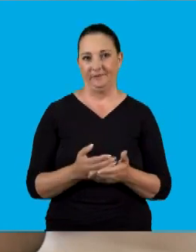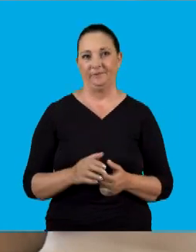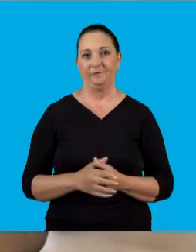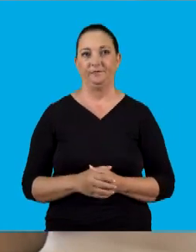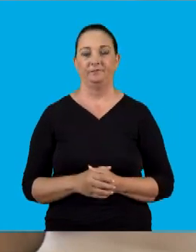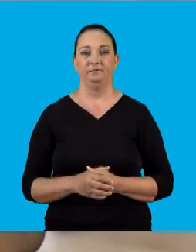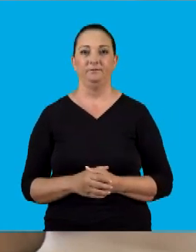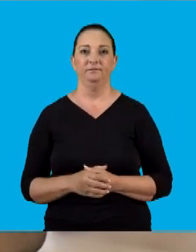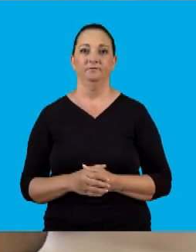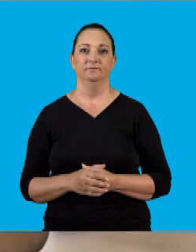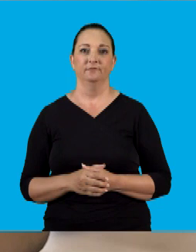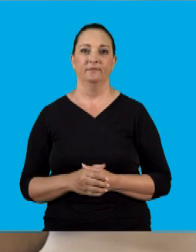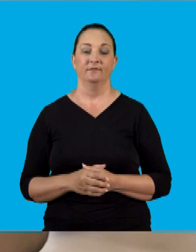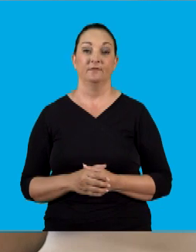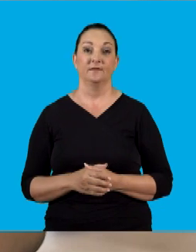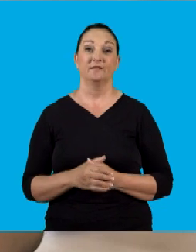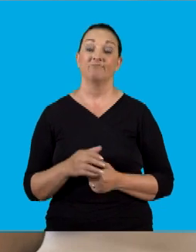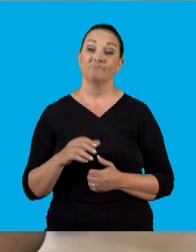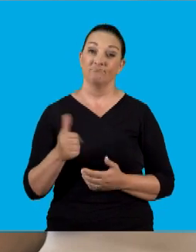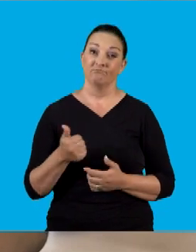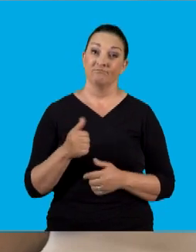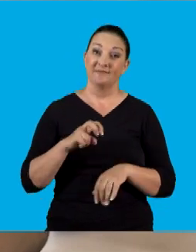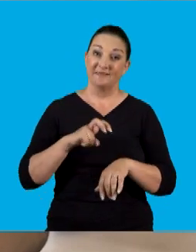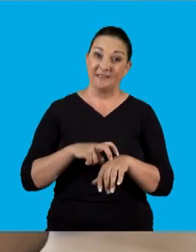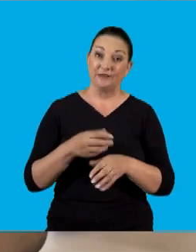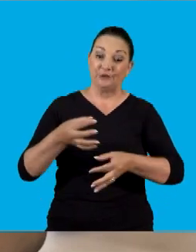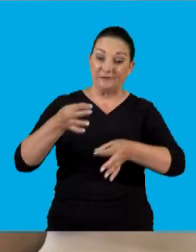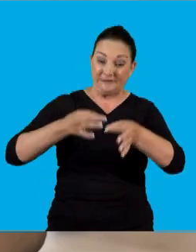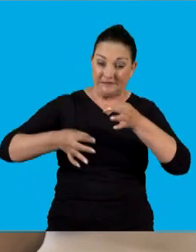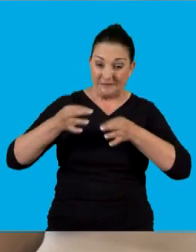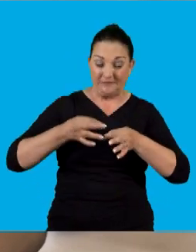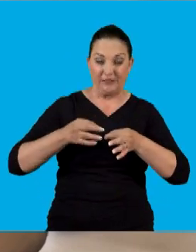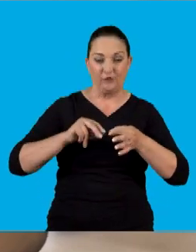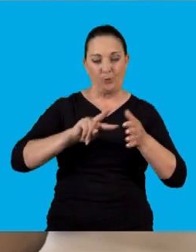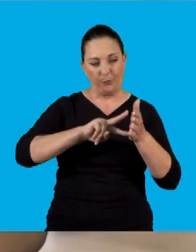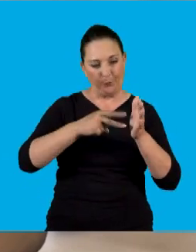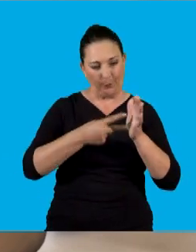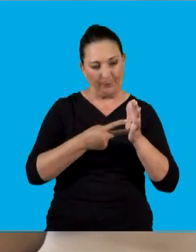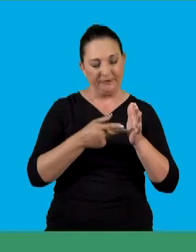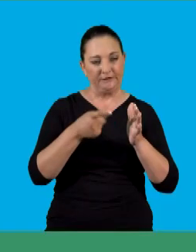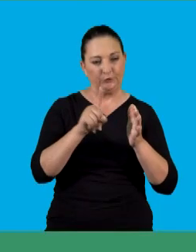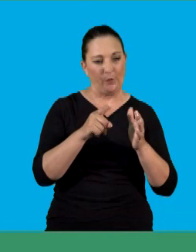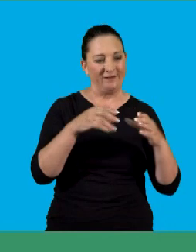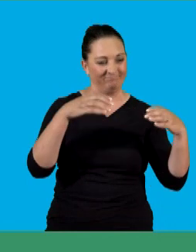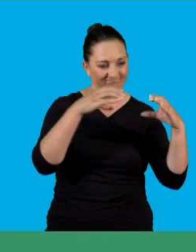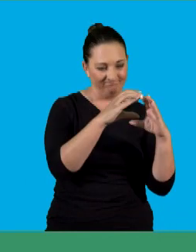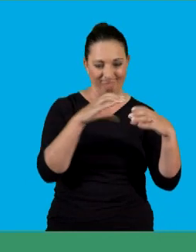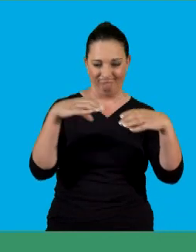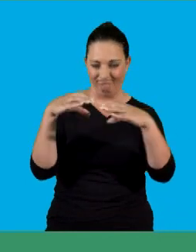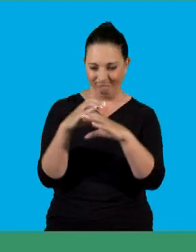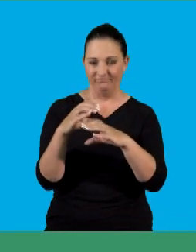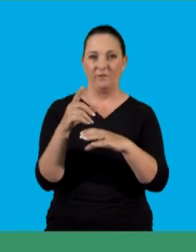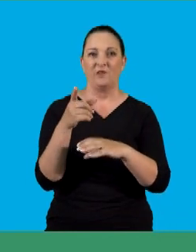which is the private and public sector. You must also be able to explain the main purpose of the public and